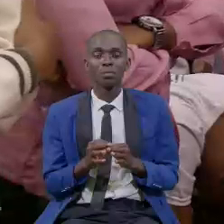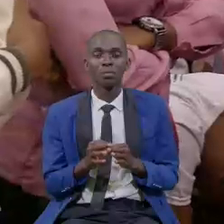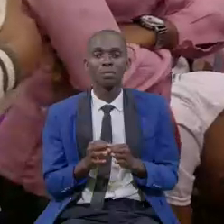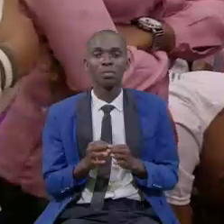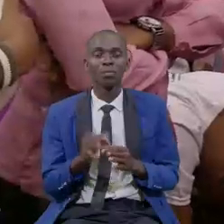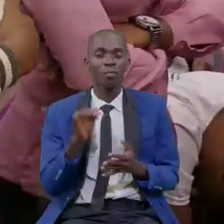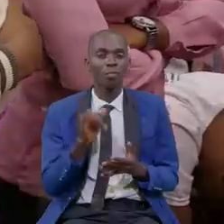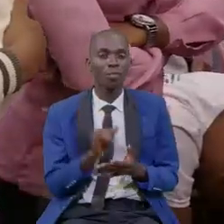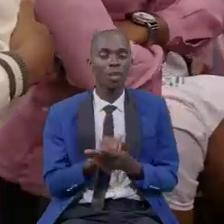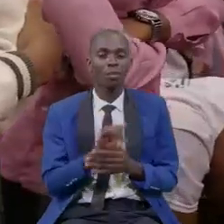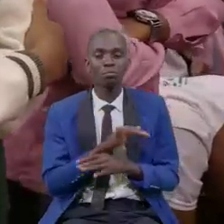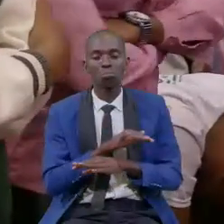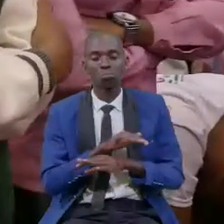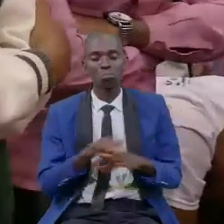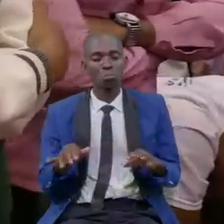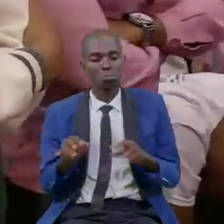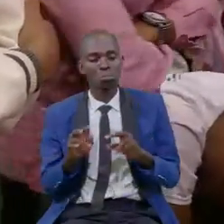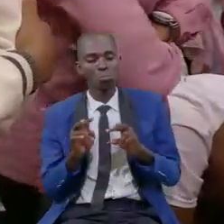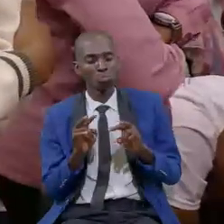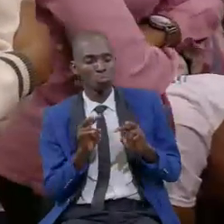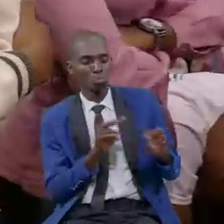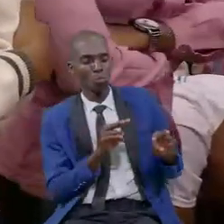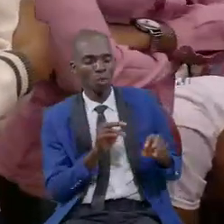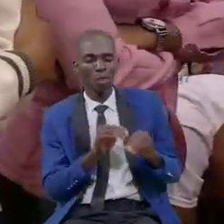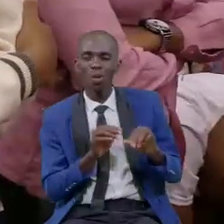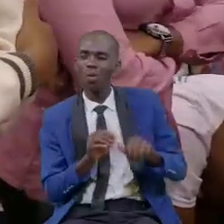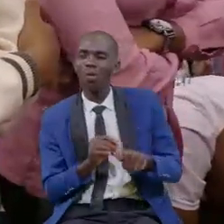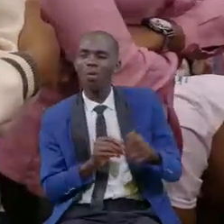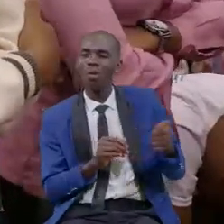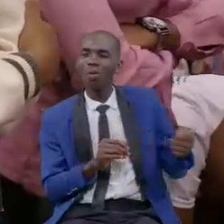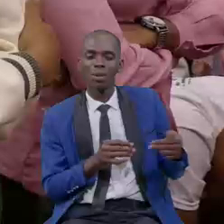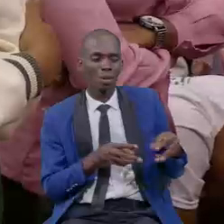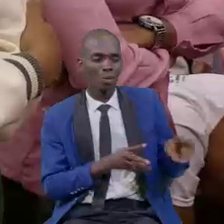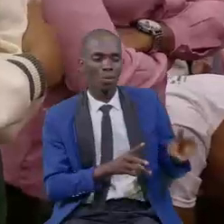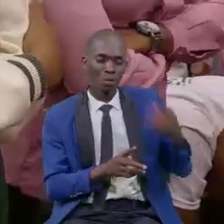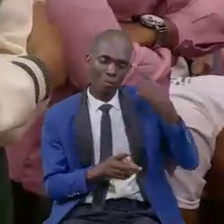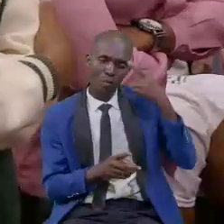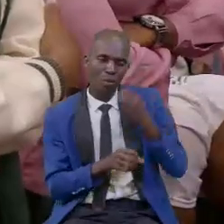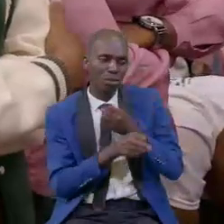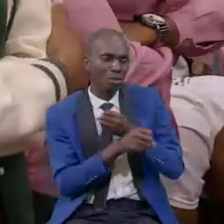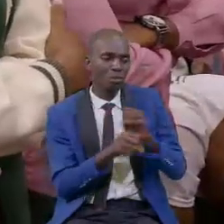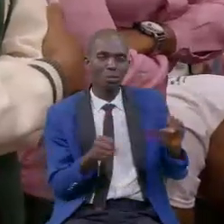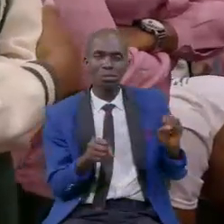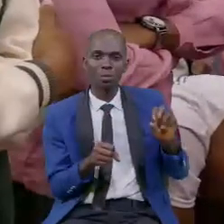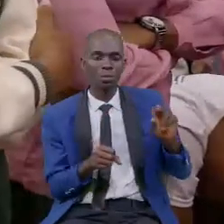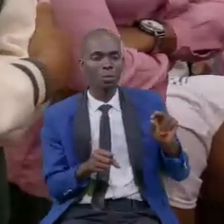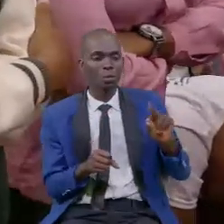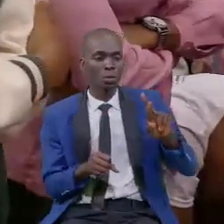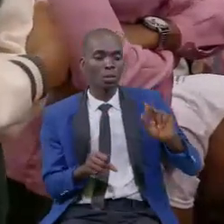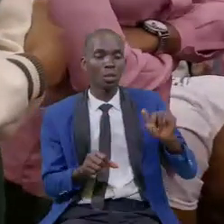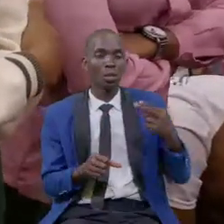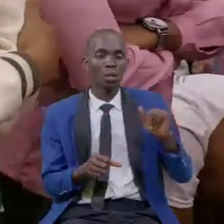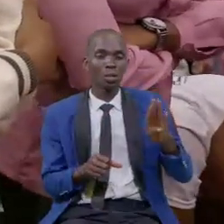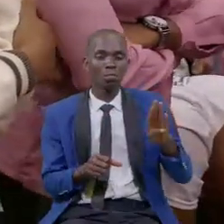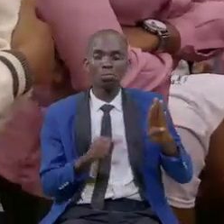that does not look in any other direction for salvation. Rahab did